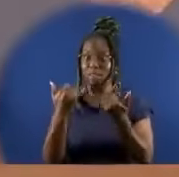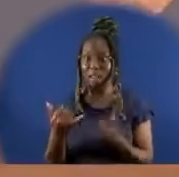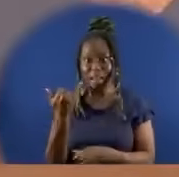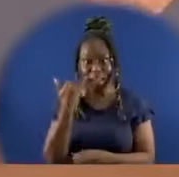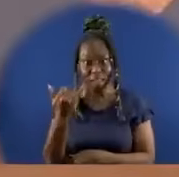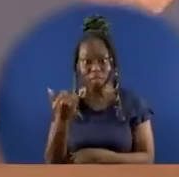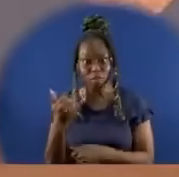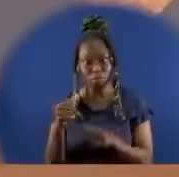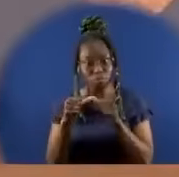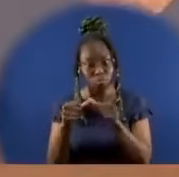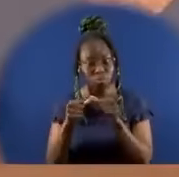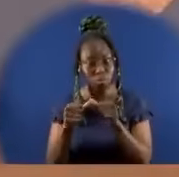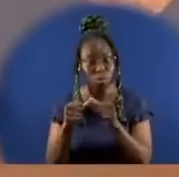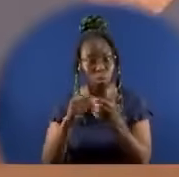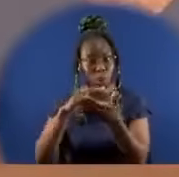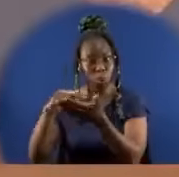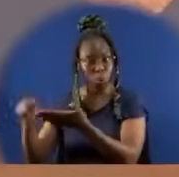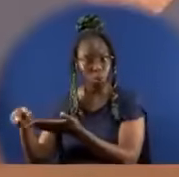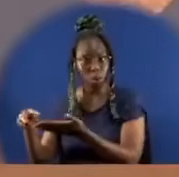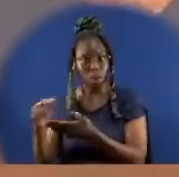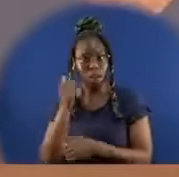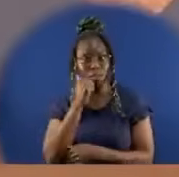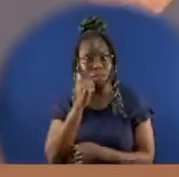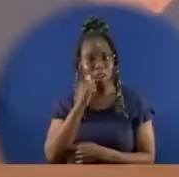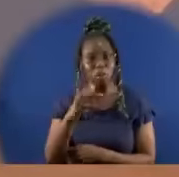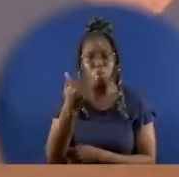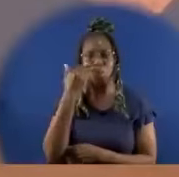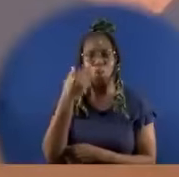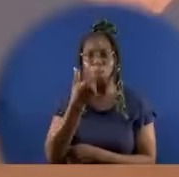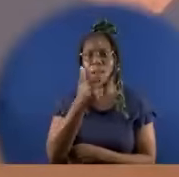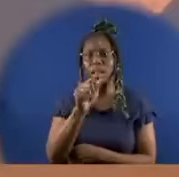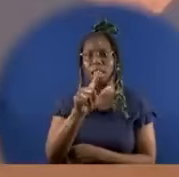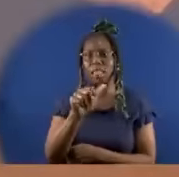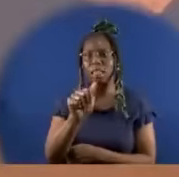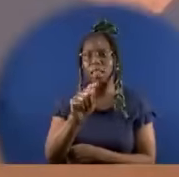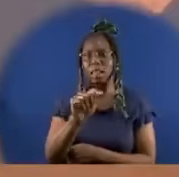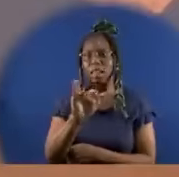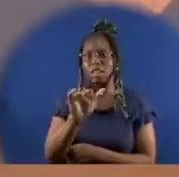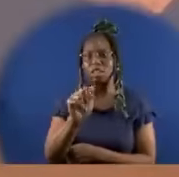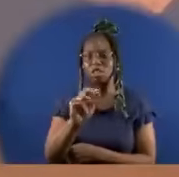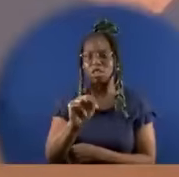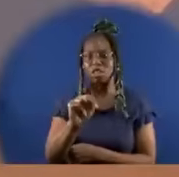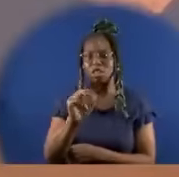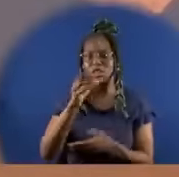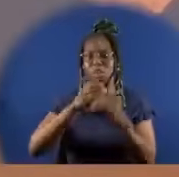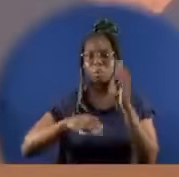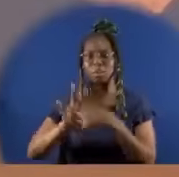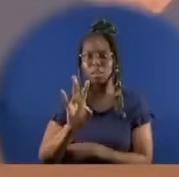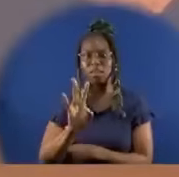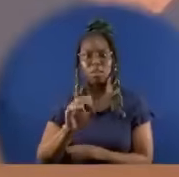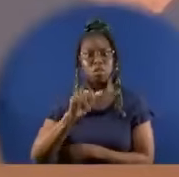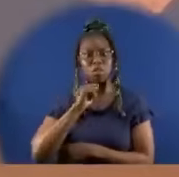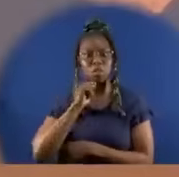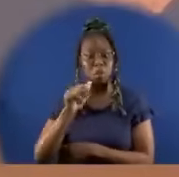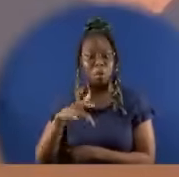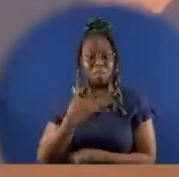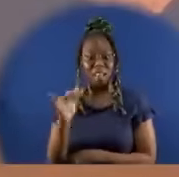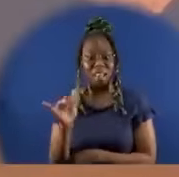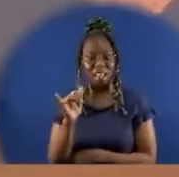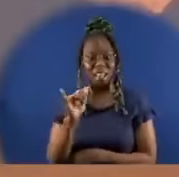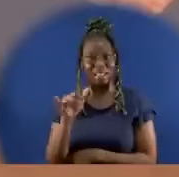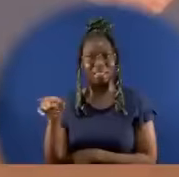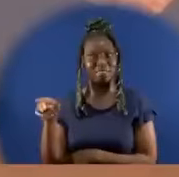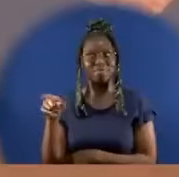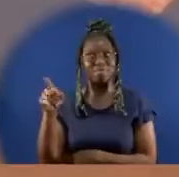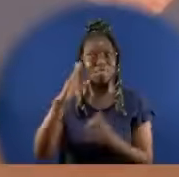scripture readings, you know that Galatians chapter 6 verse 7 reads like this: "Be not deceived. God is not